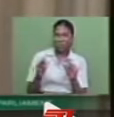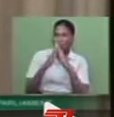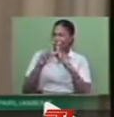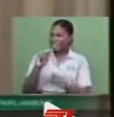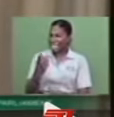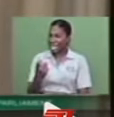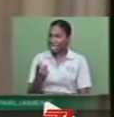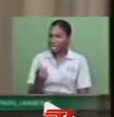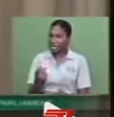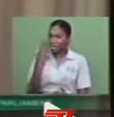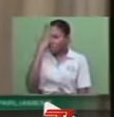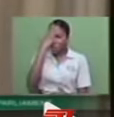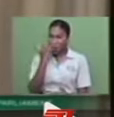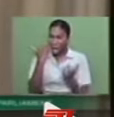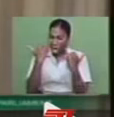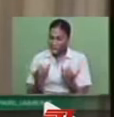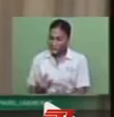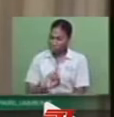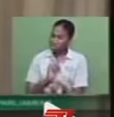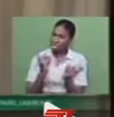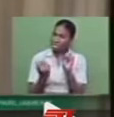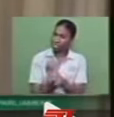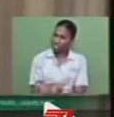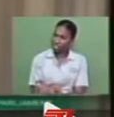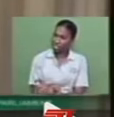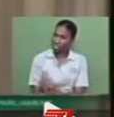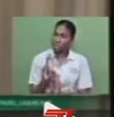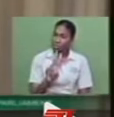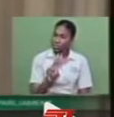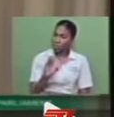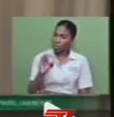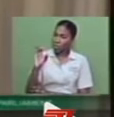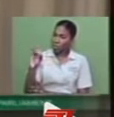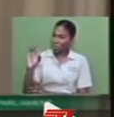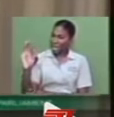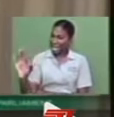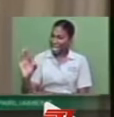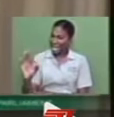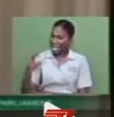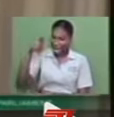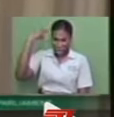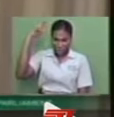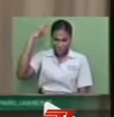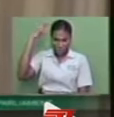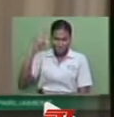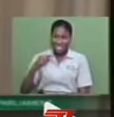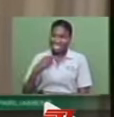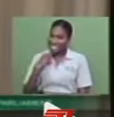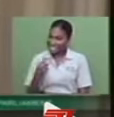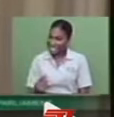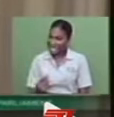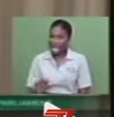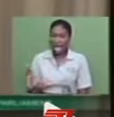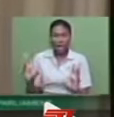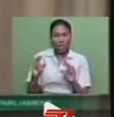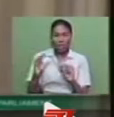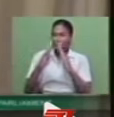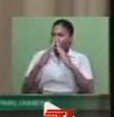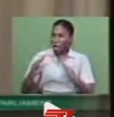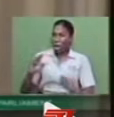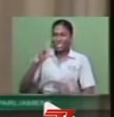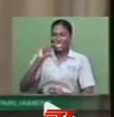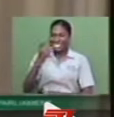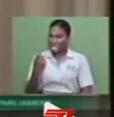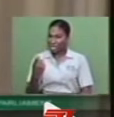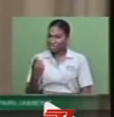2009? Or was it then that you were on a rampage against the then Prime Minister who had brought the bill to Parliament, the Honourable late